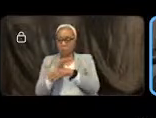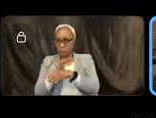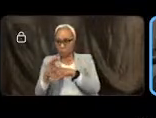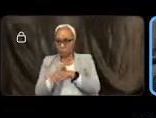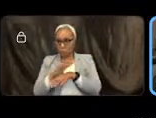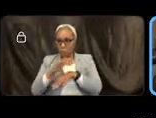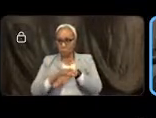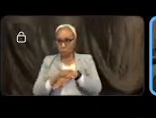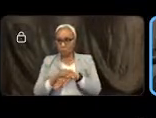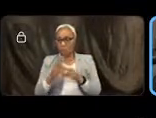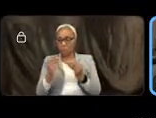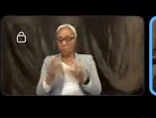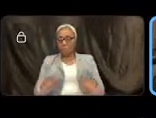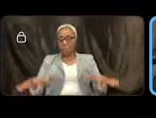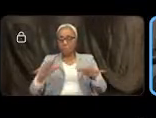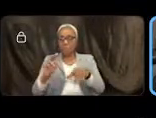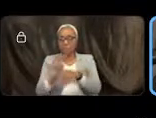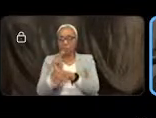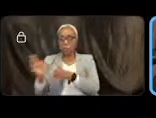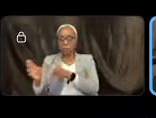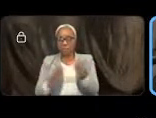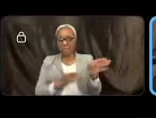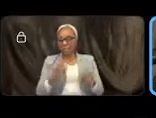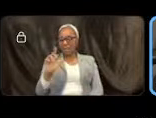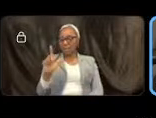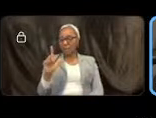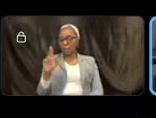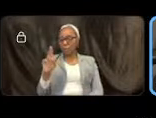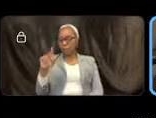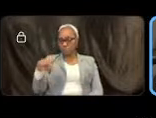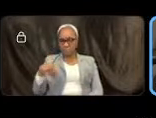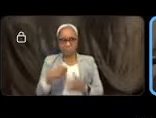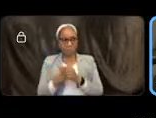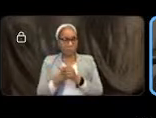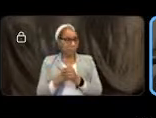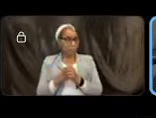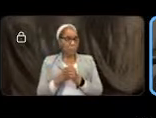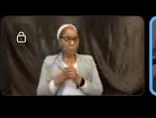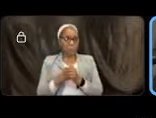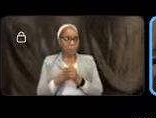plan, and a couple of them are also zoned commercially.